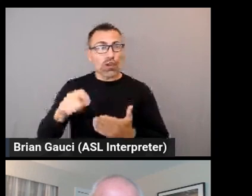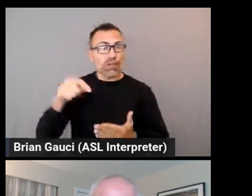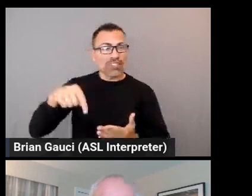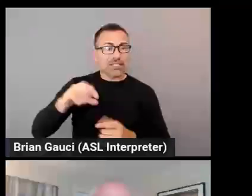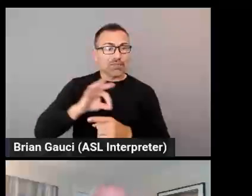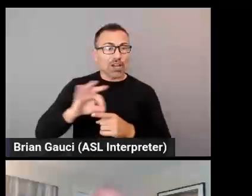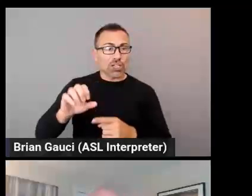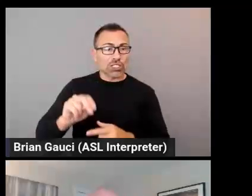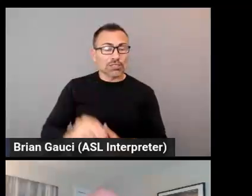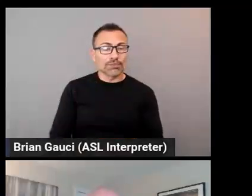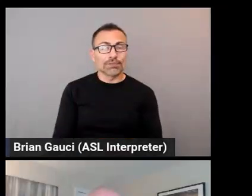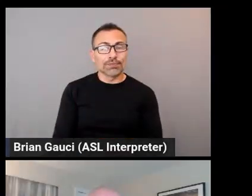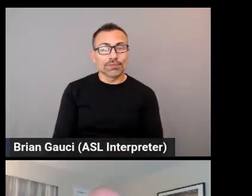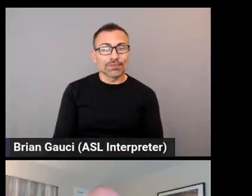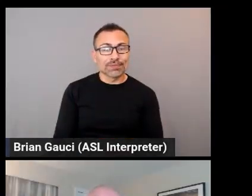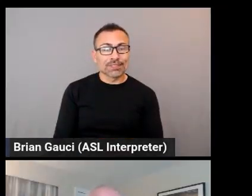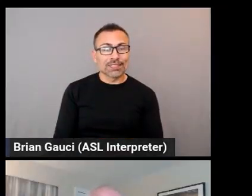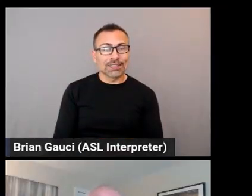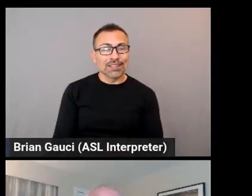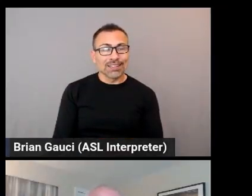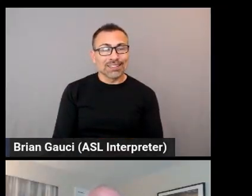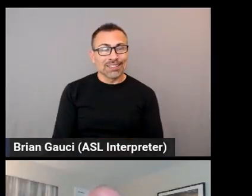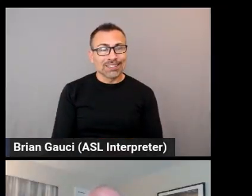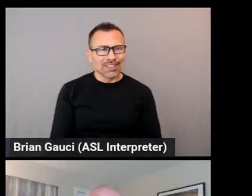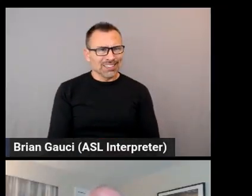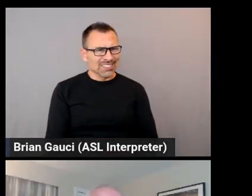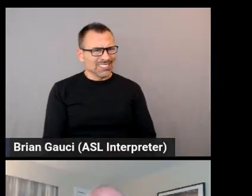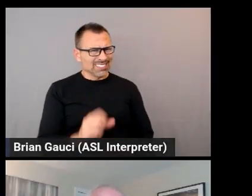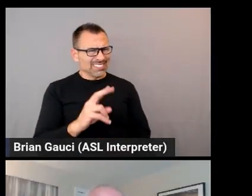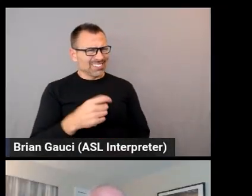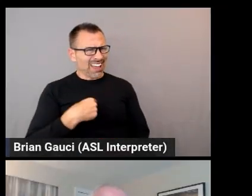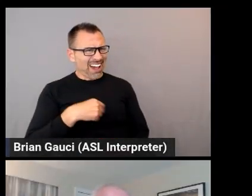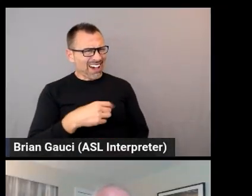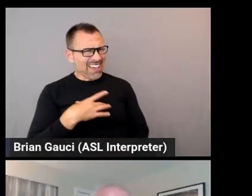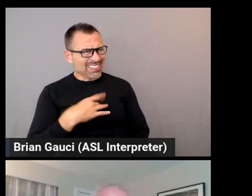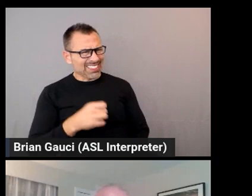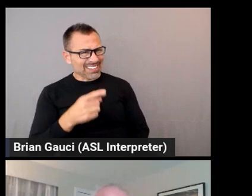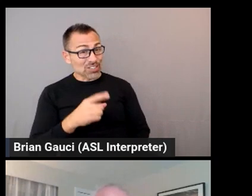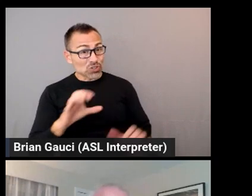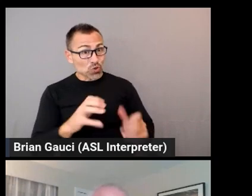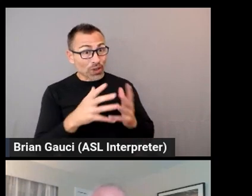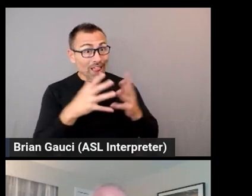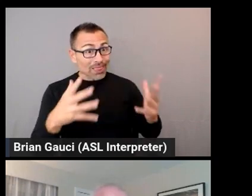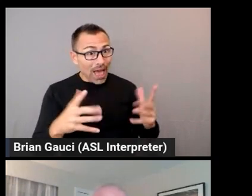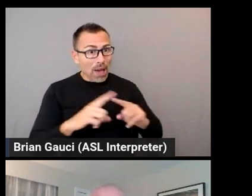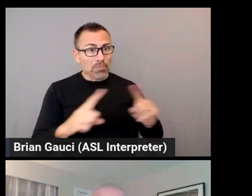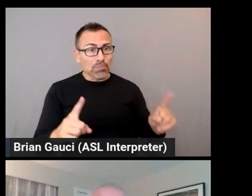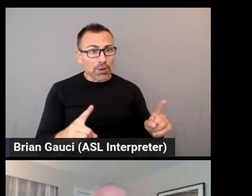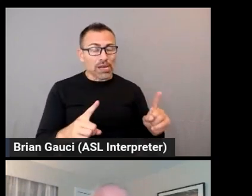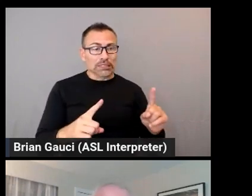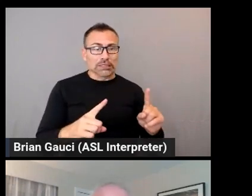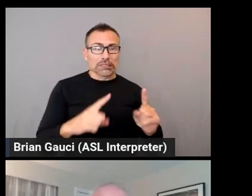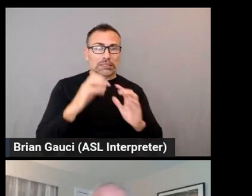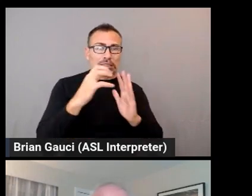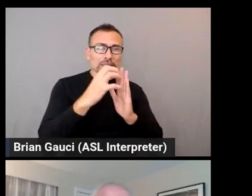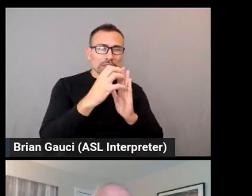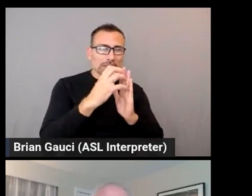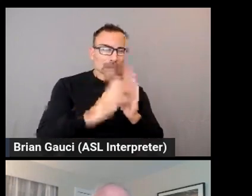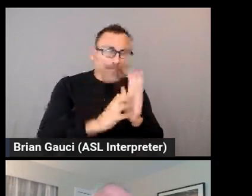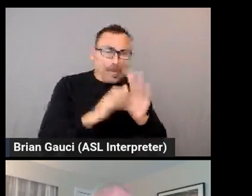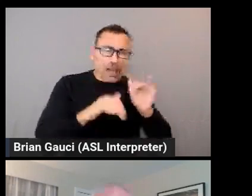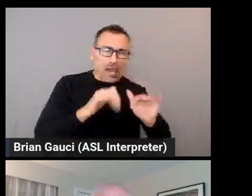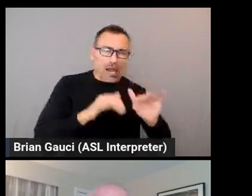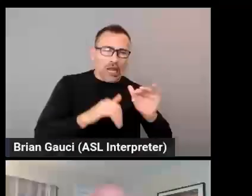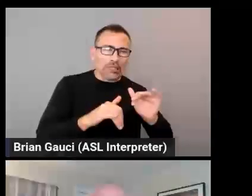Yeah, I like this. This is like, you're doing a lot, but with minimal code so far, right? If we were doing this from a coding standpoint or even